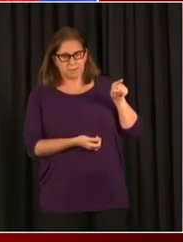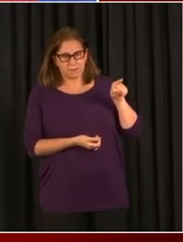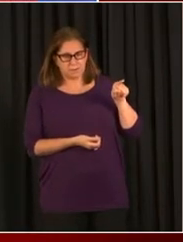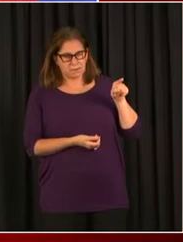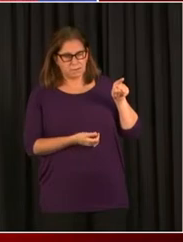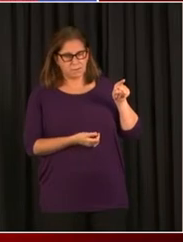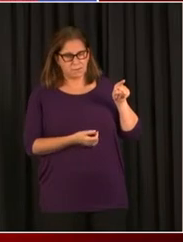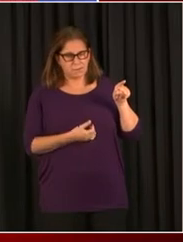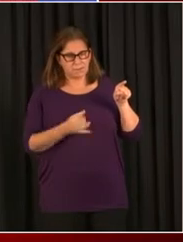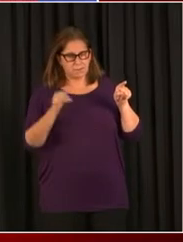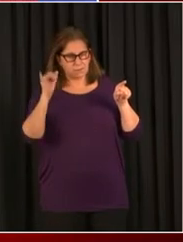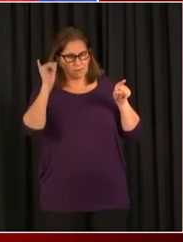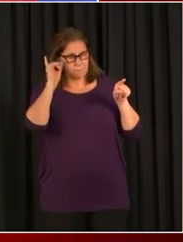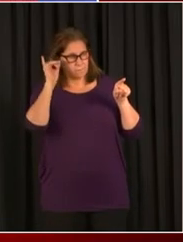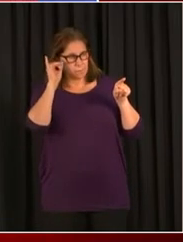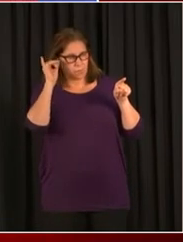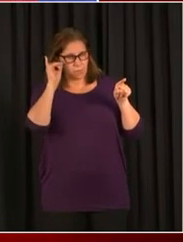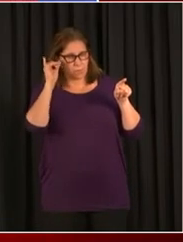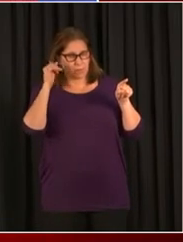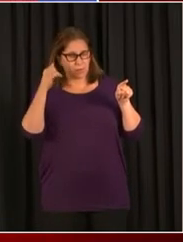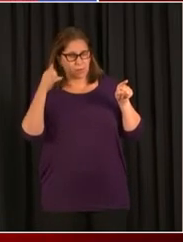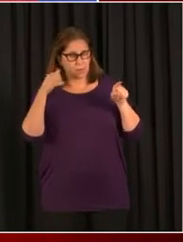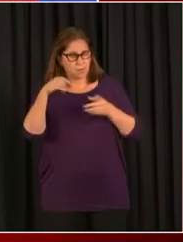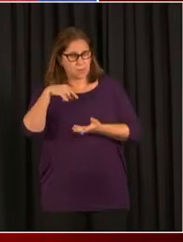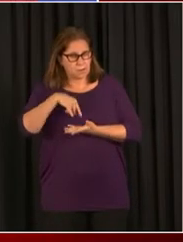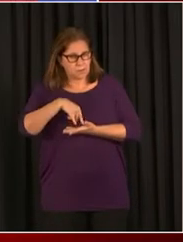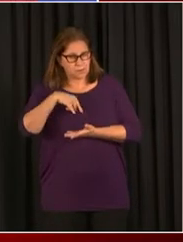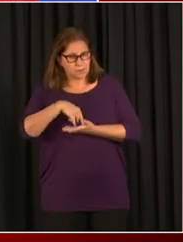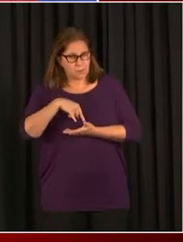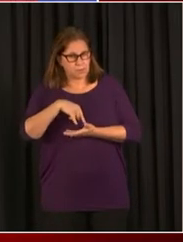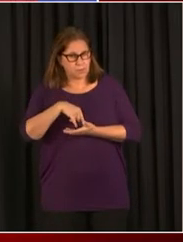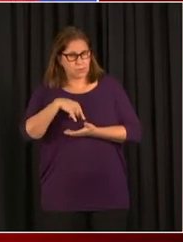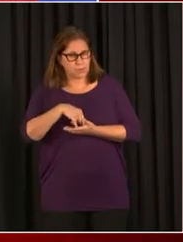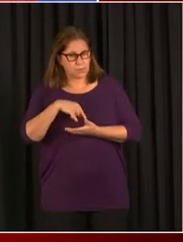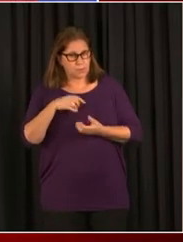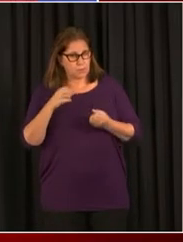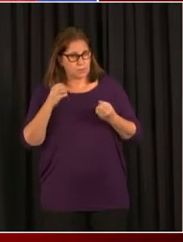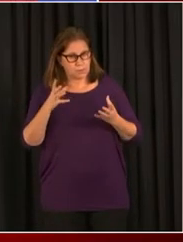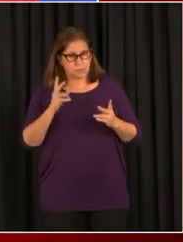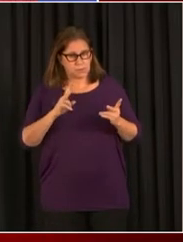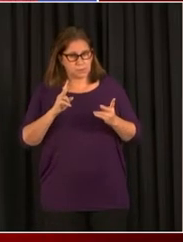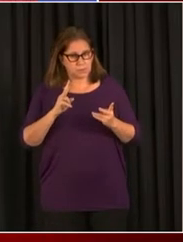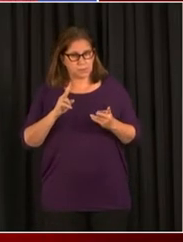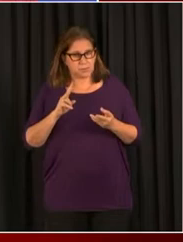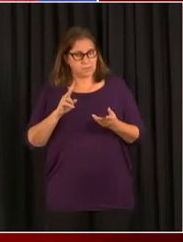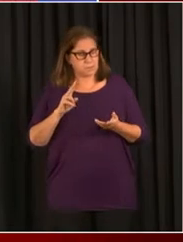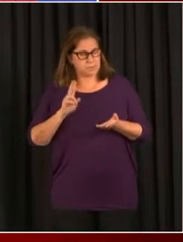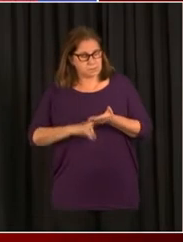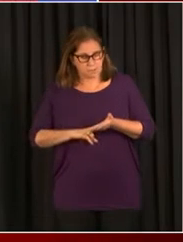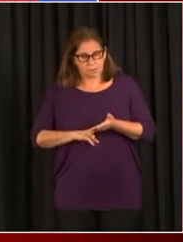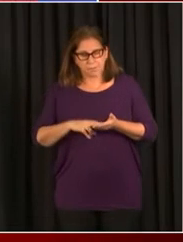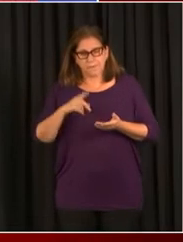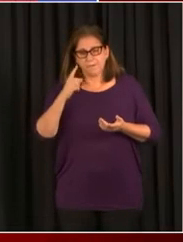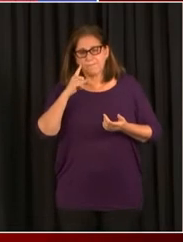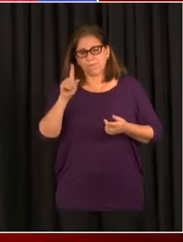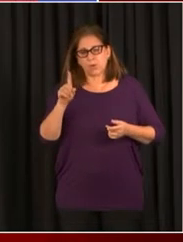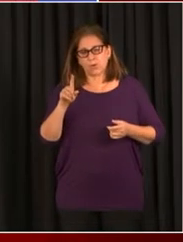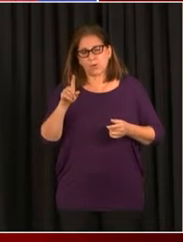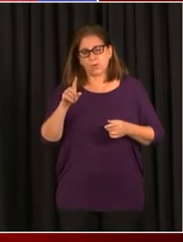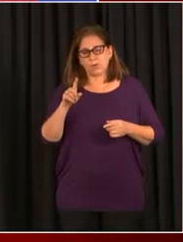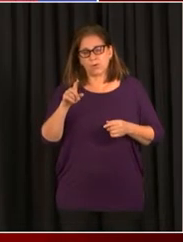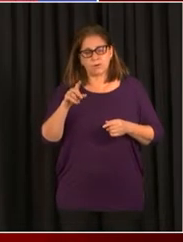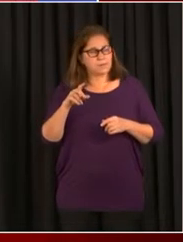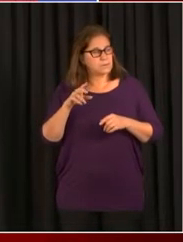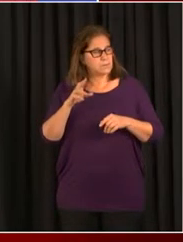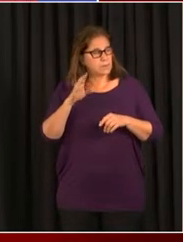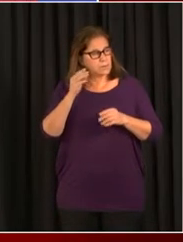to sign up to have it be effective? How many people have signed up so far? And a question from a reader, do you need to have your Bluetooth turned on